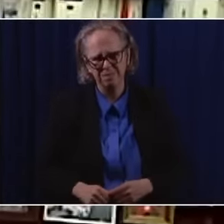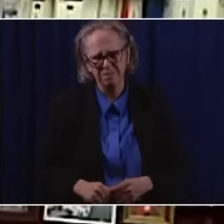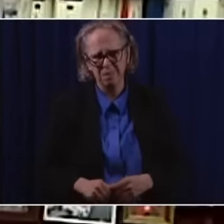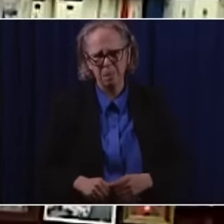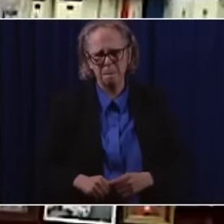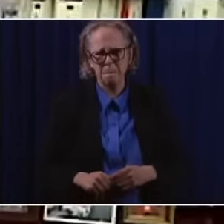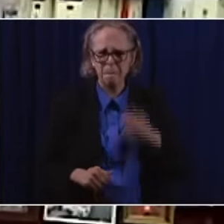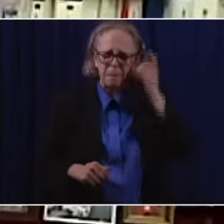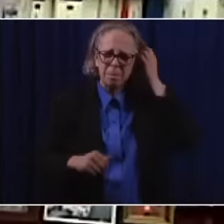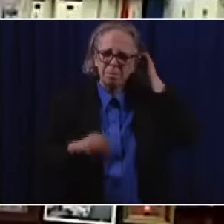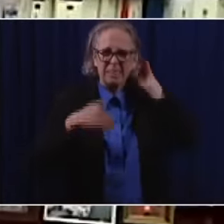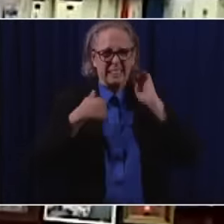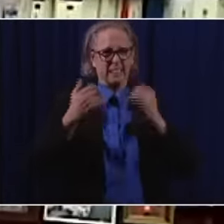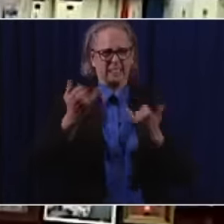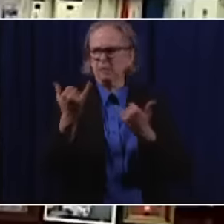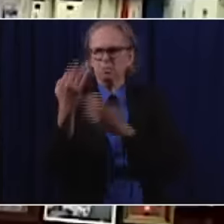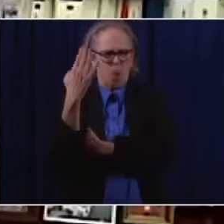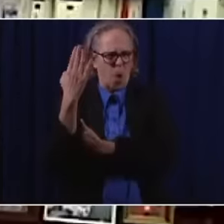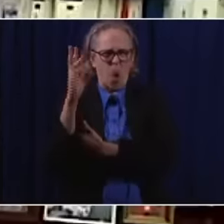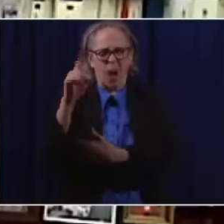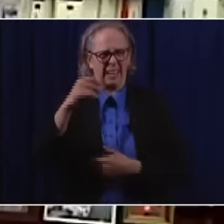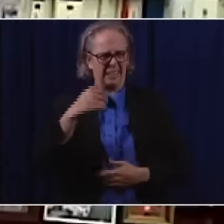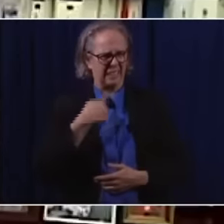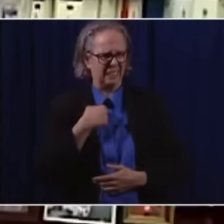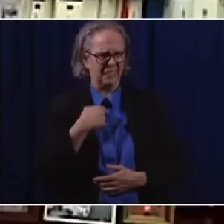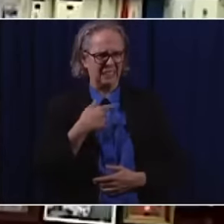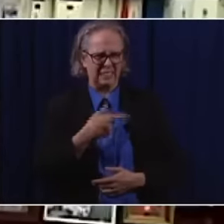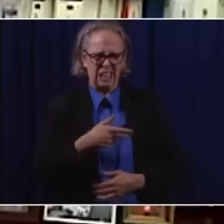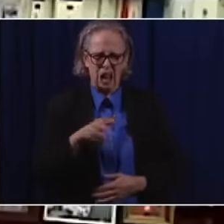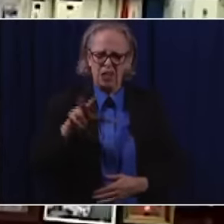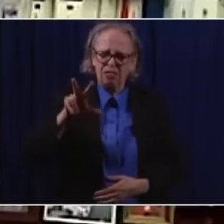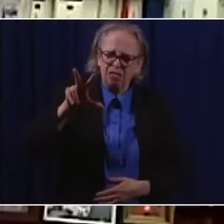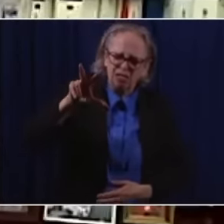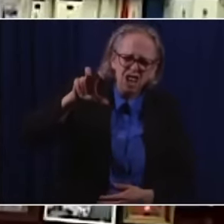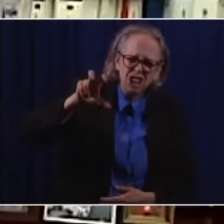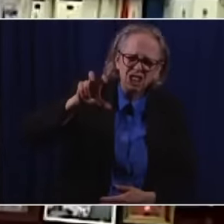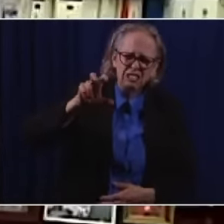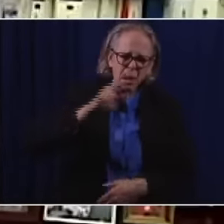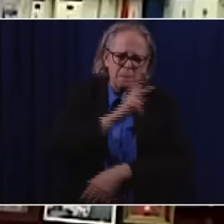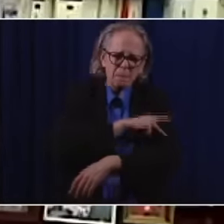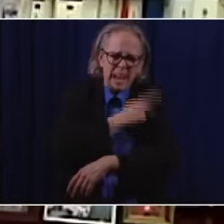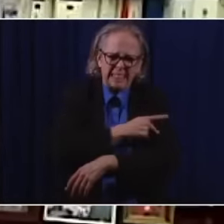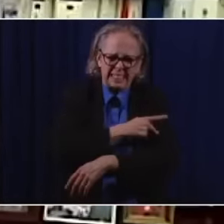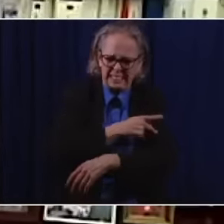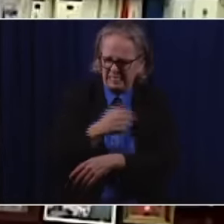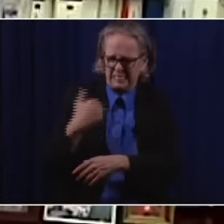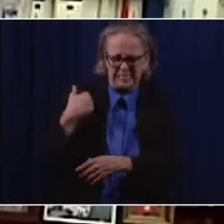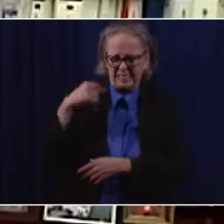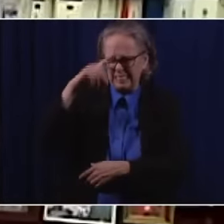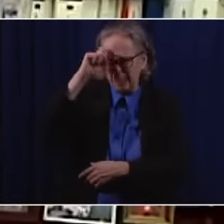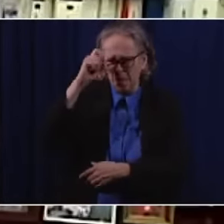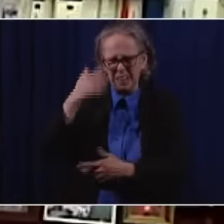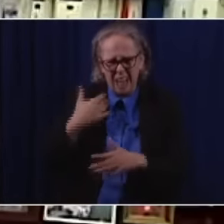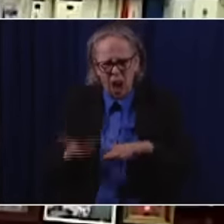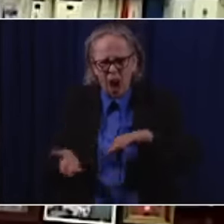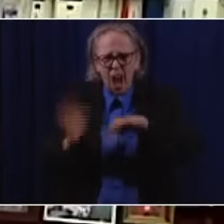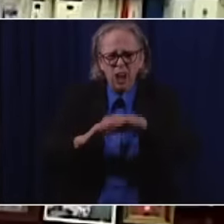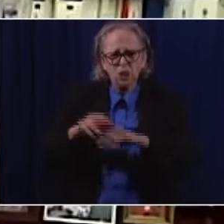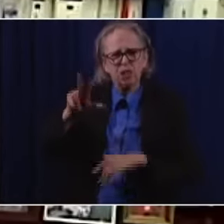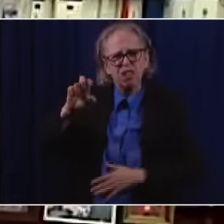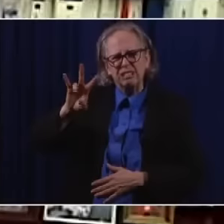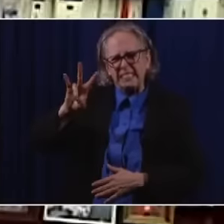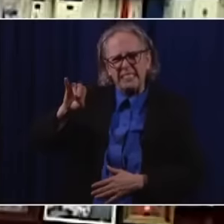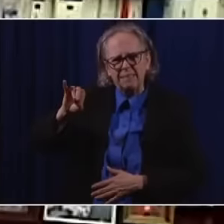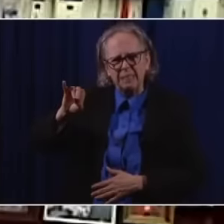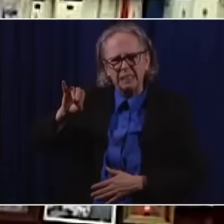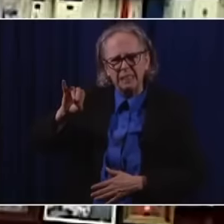this morning they were in the 370 range. They barely got to 300 patients over the summer. So it is definitely feels very different to my colleagues down there.